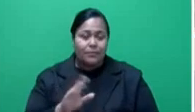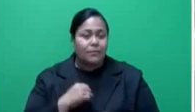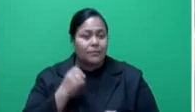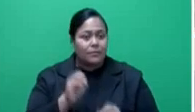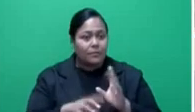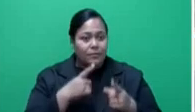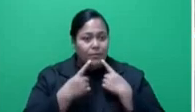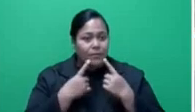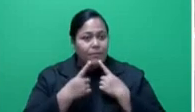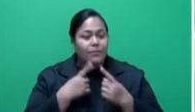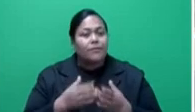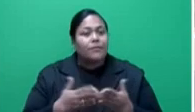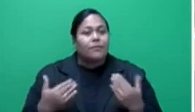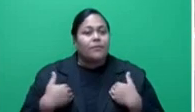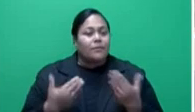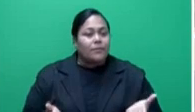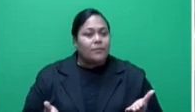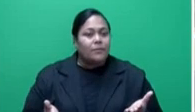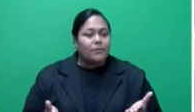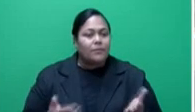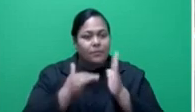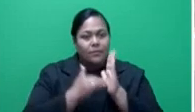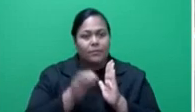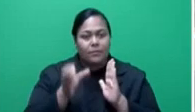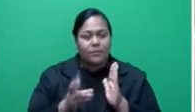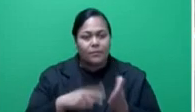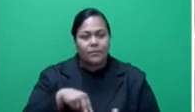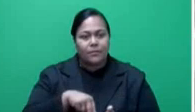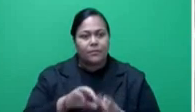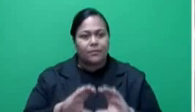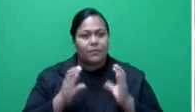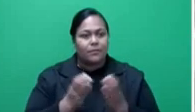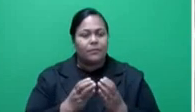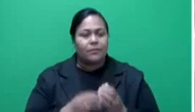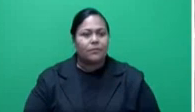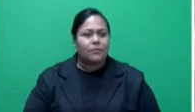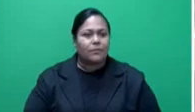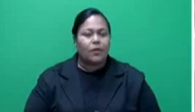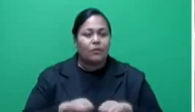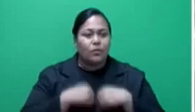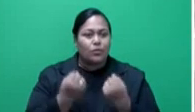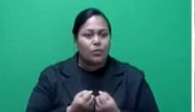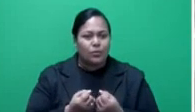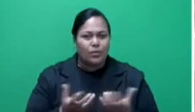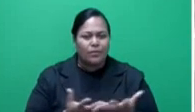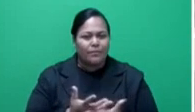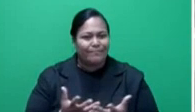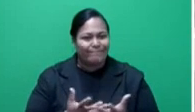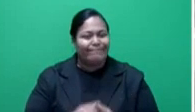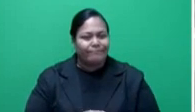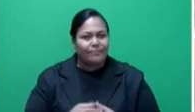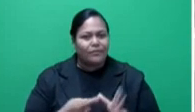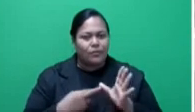now give the floor to the Chairperson of the Standing Committee on Social Affairs to speak in